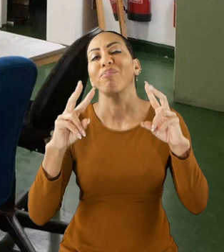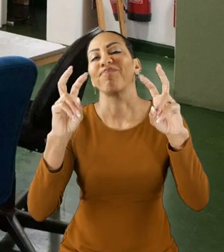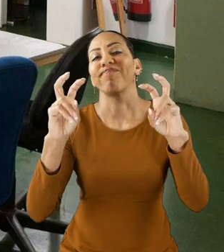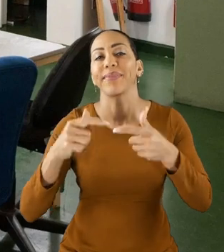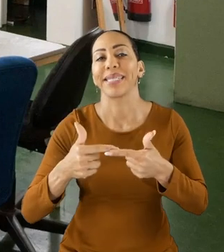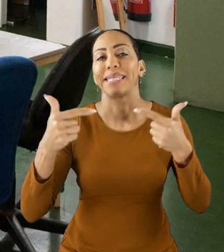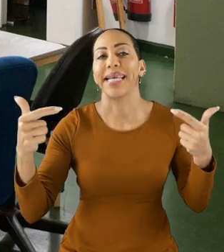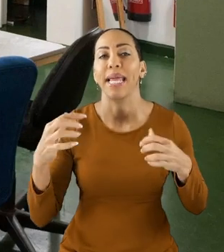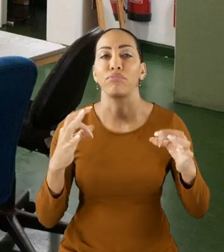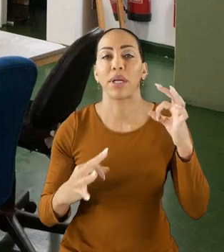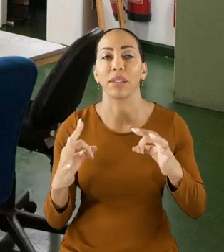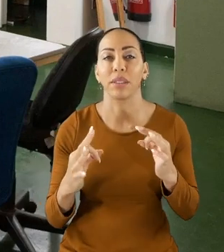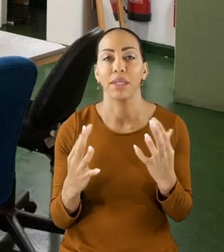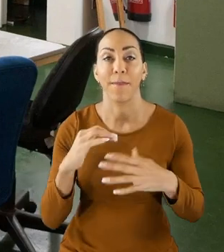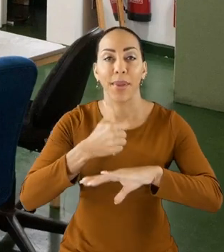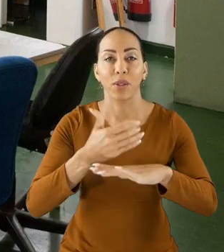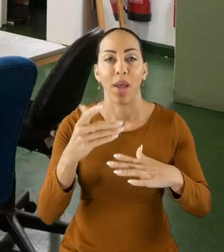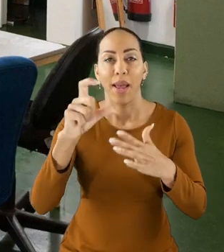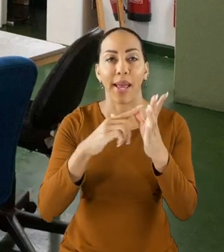I'm telepresently in